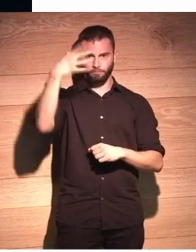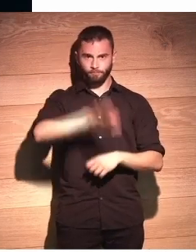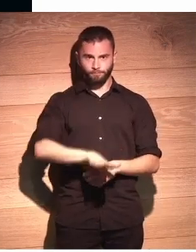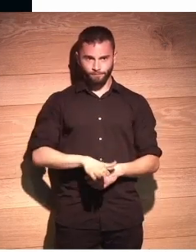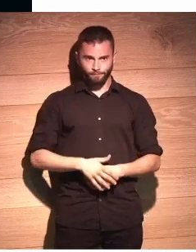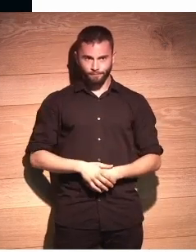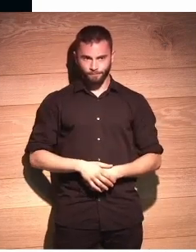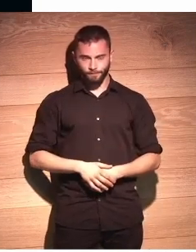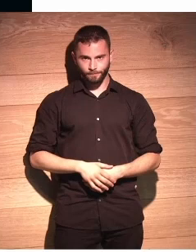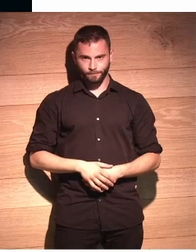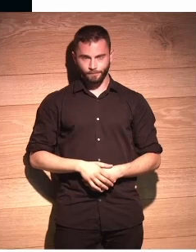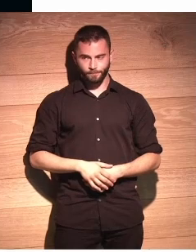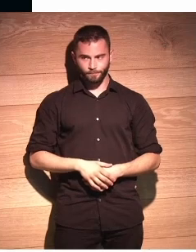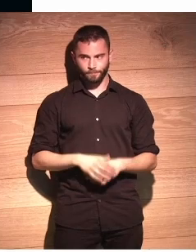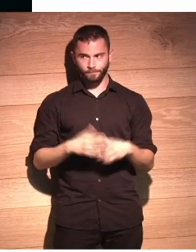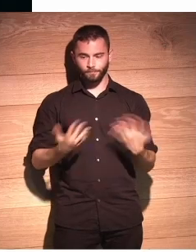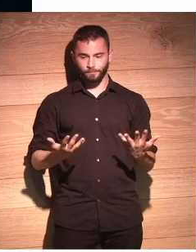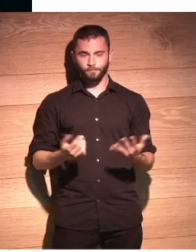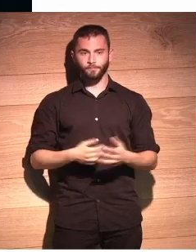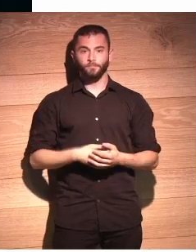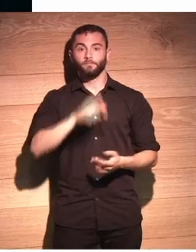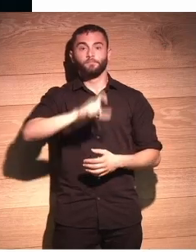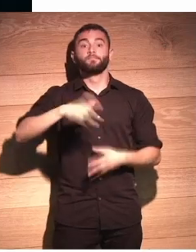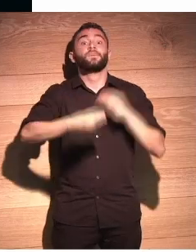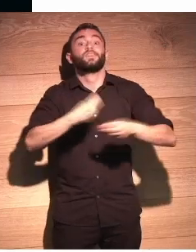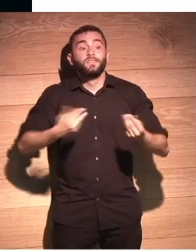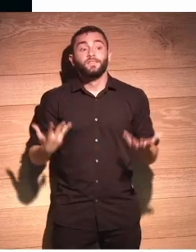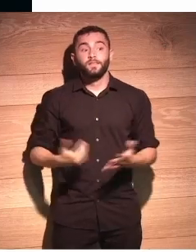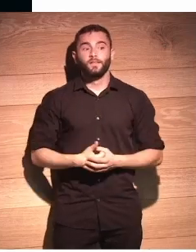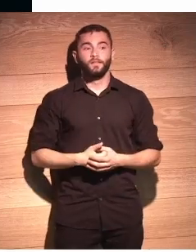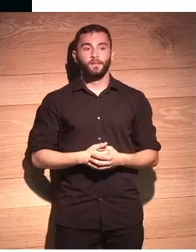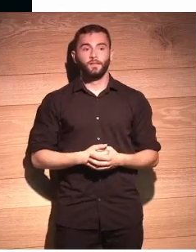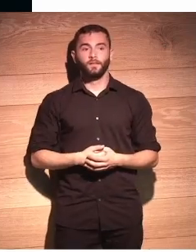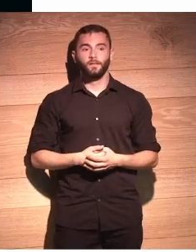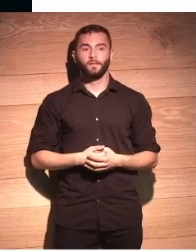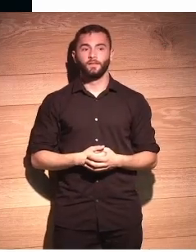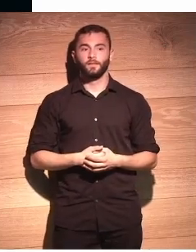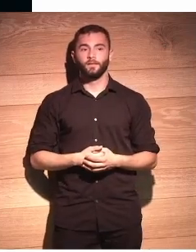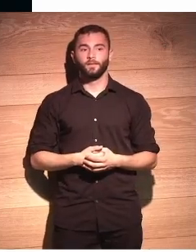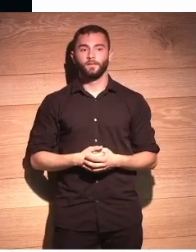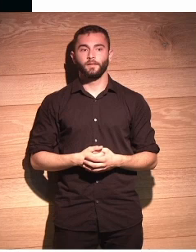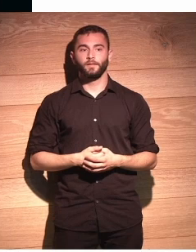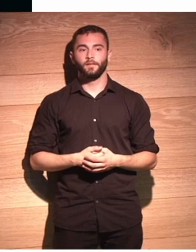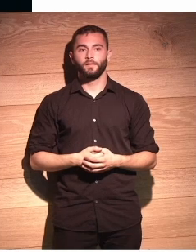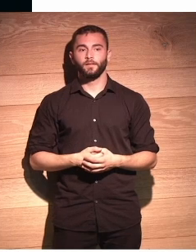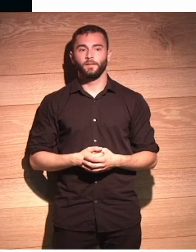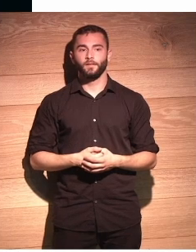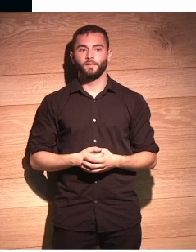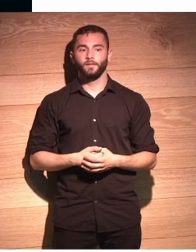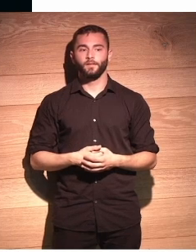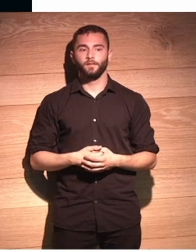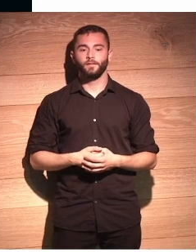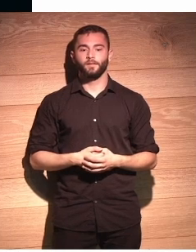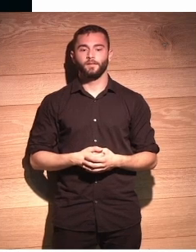They used to say guns don't kill people, people do. Well, people don't. They get emotional, disobey